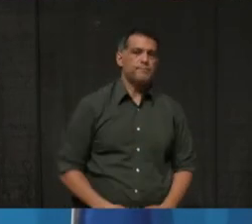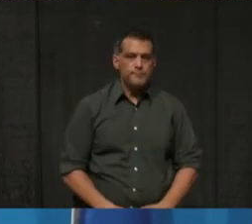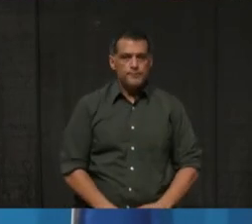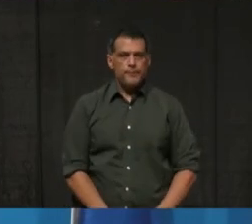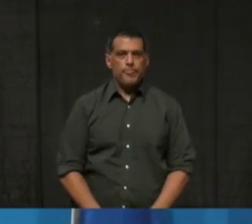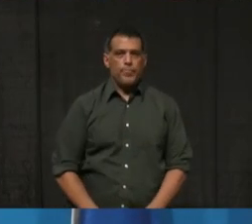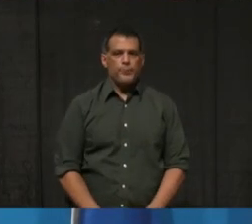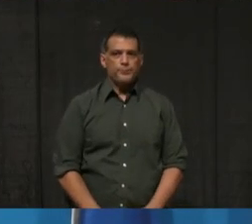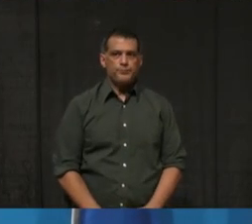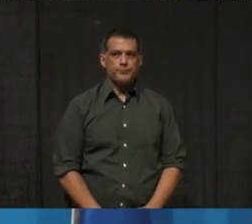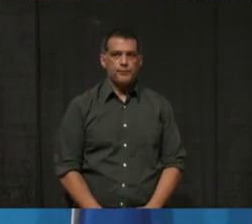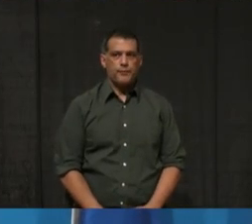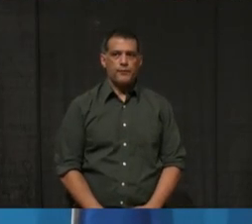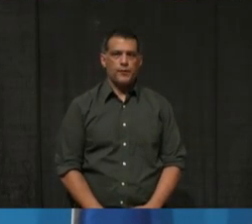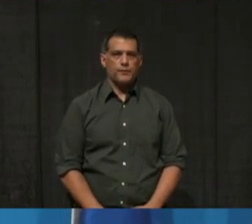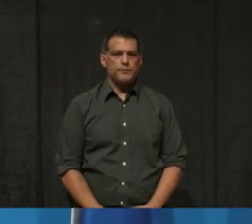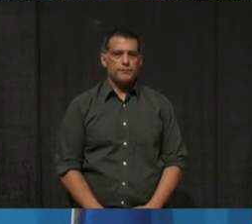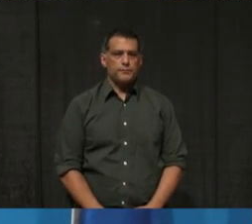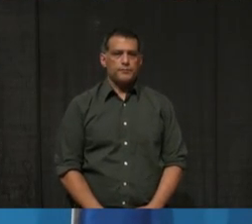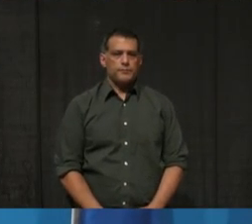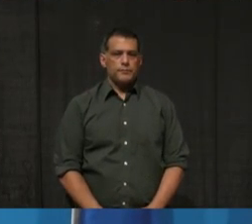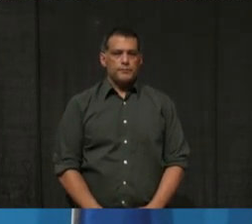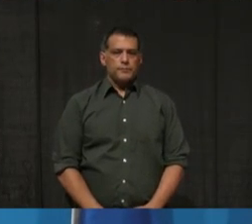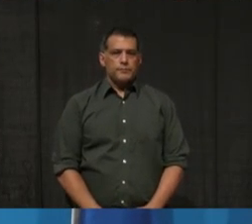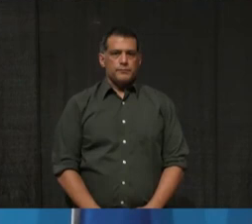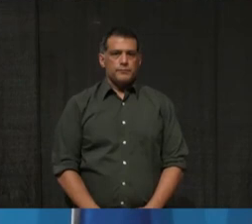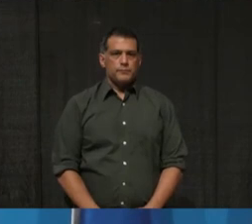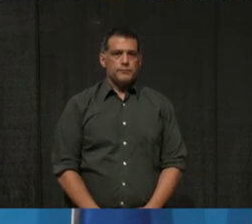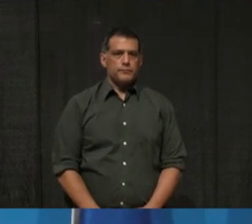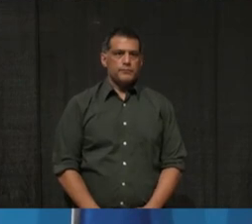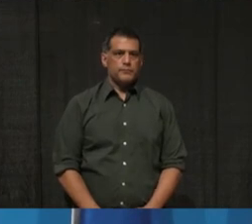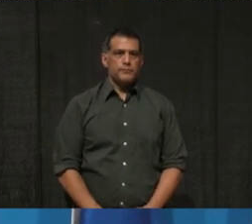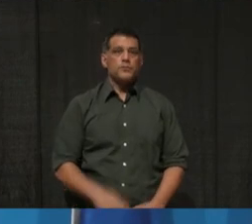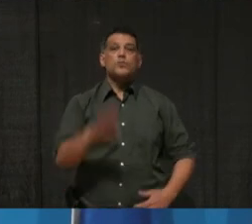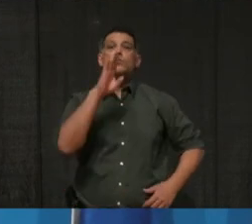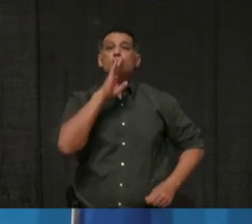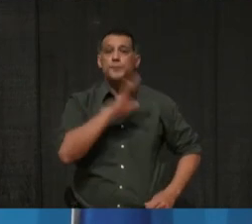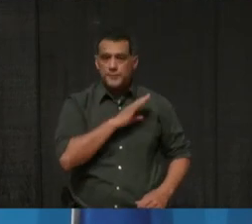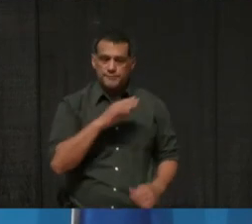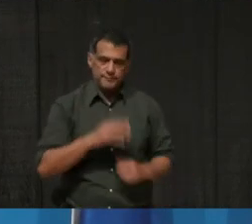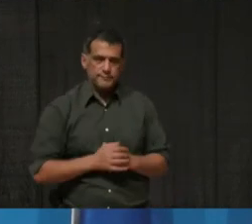You mentioned in the earlier press conference today with Mayor Brown in Brampton that